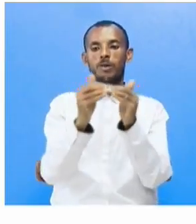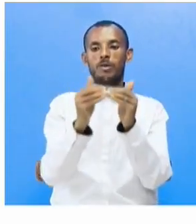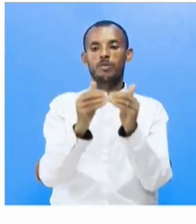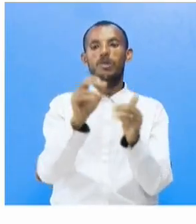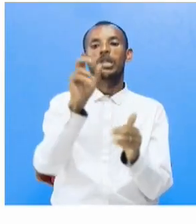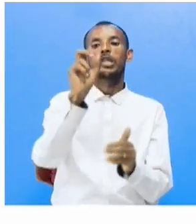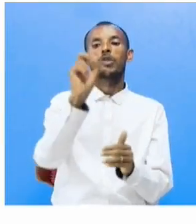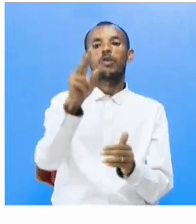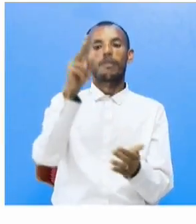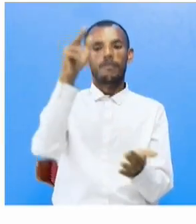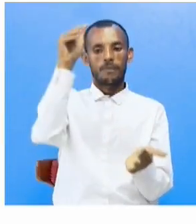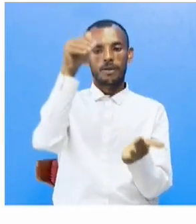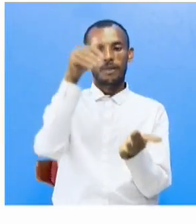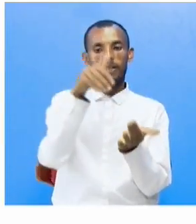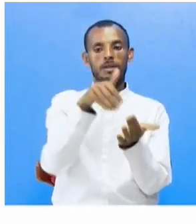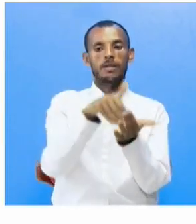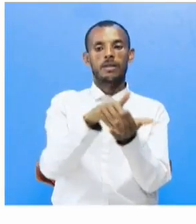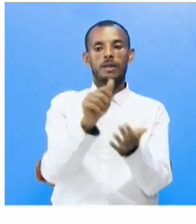12,000.